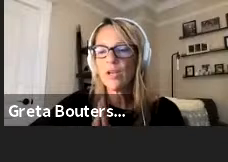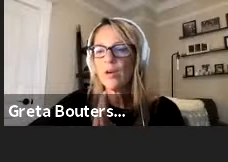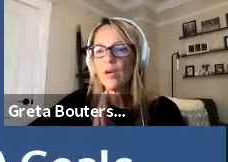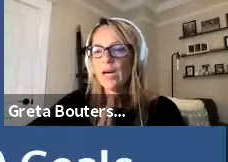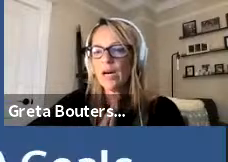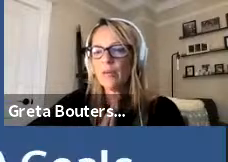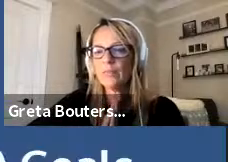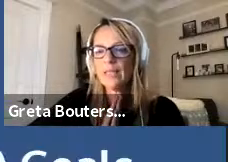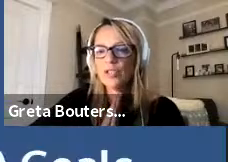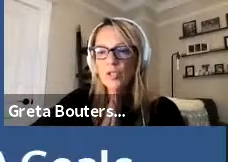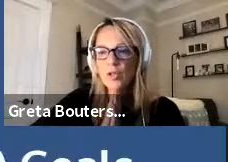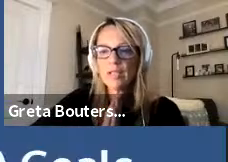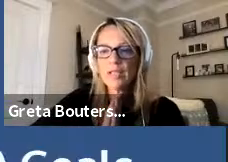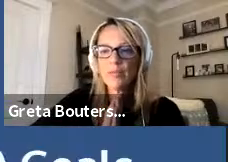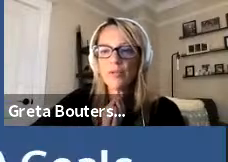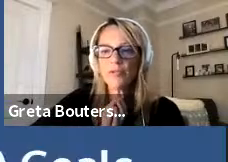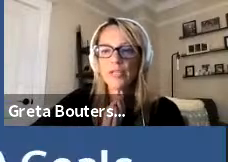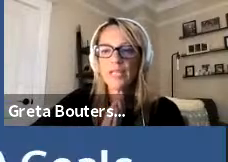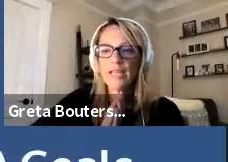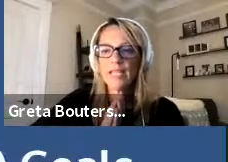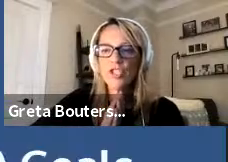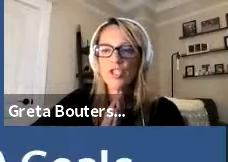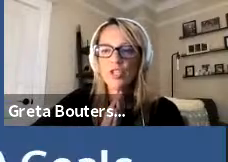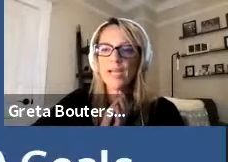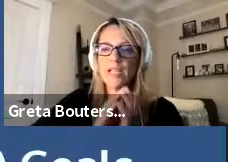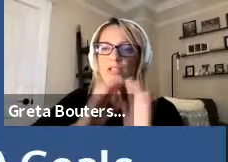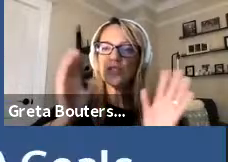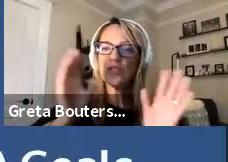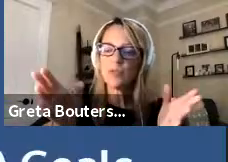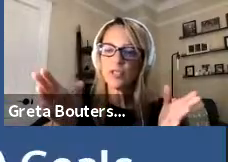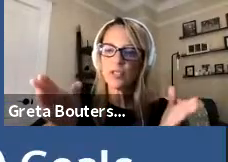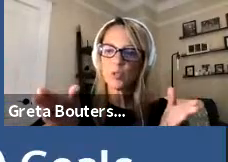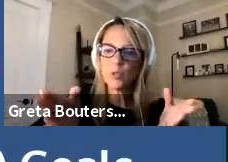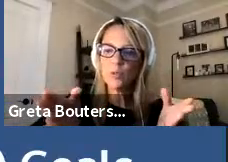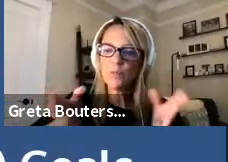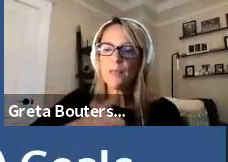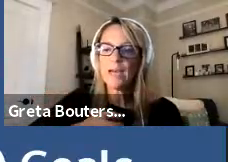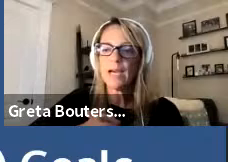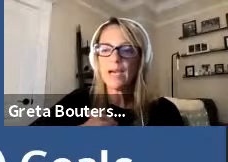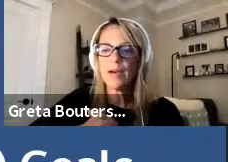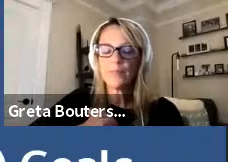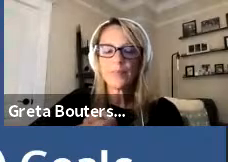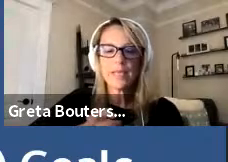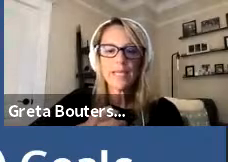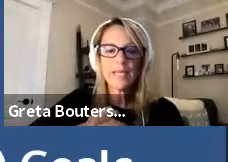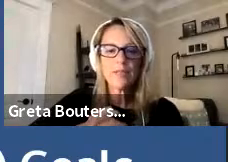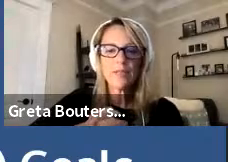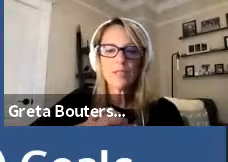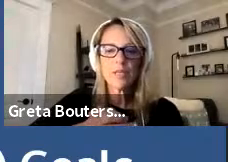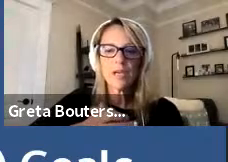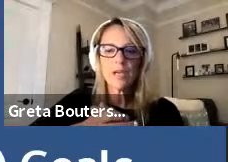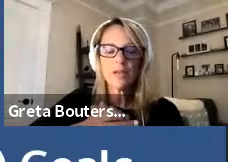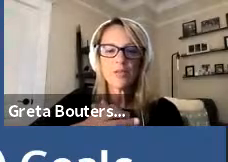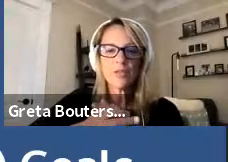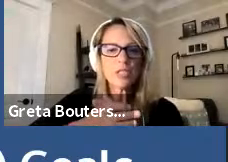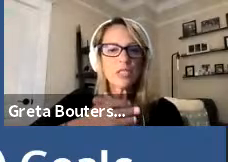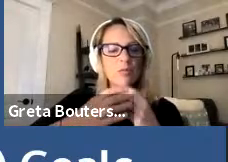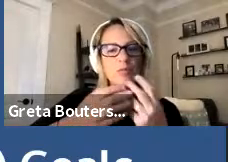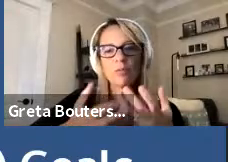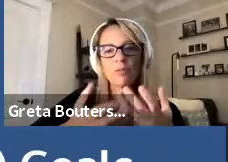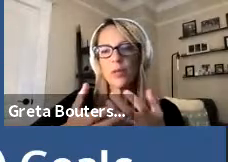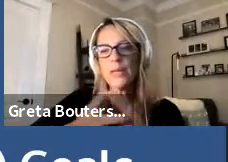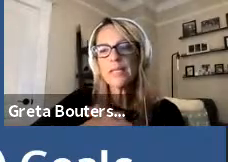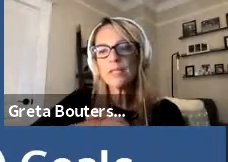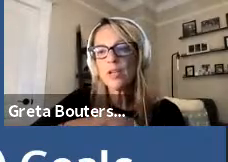that historically was written each year by each separate school. And just